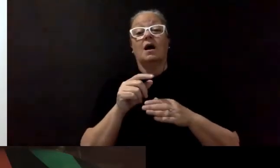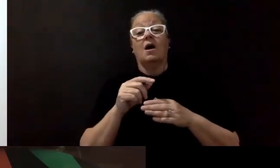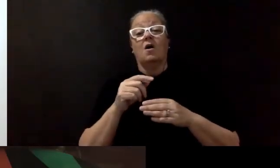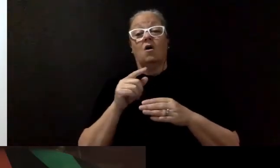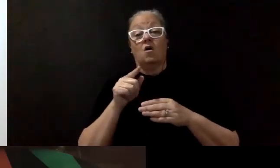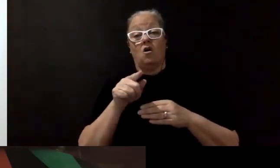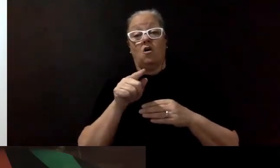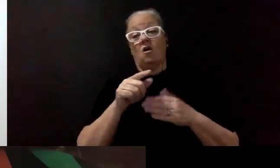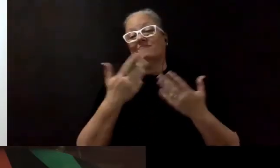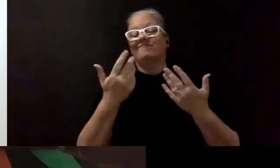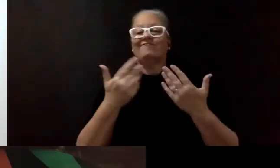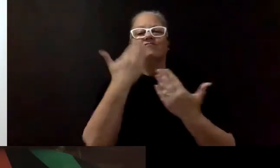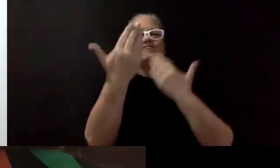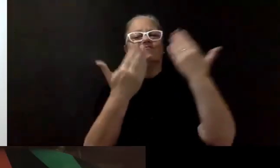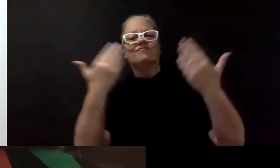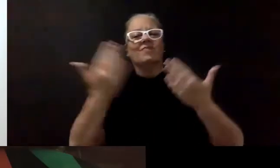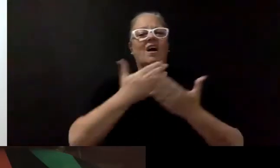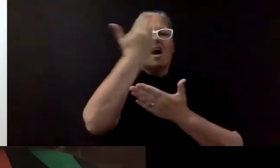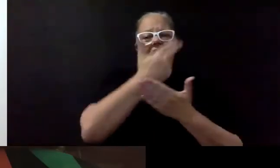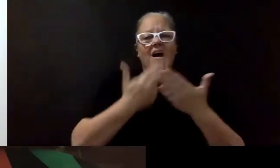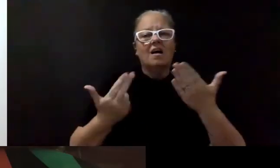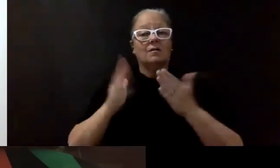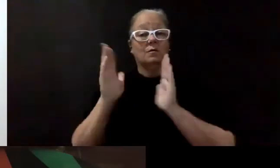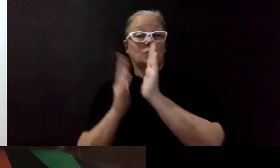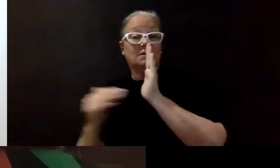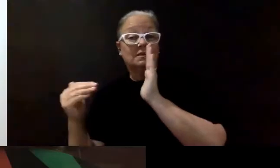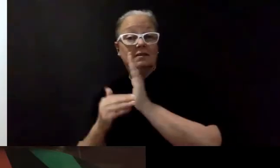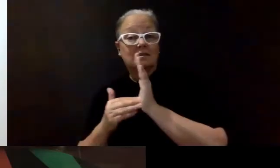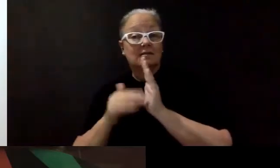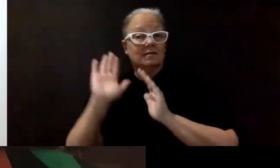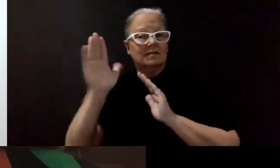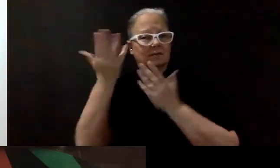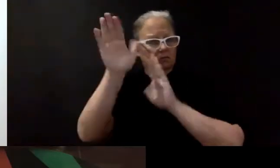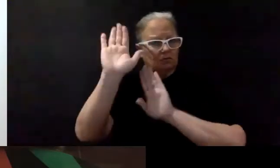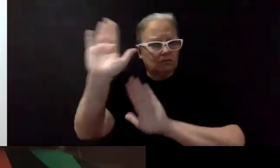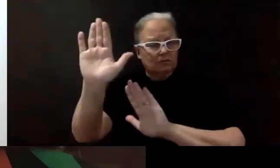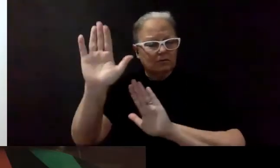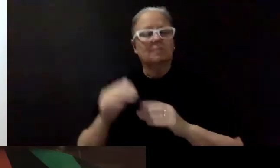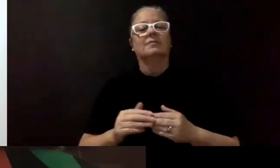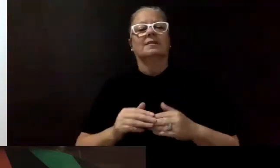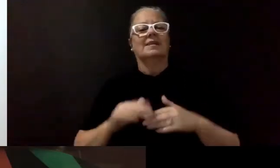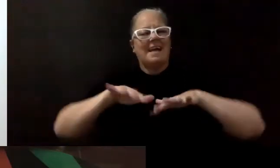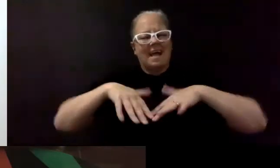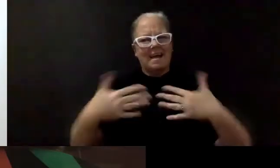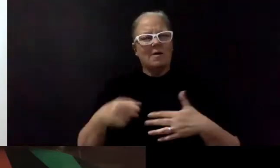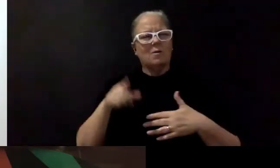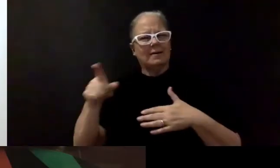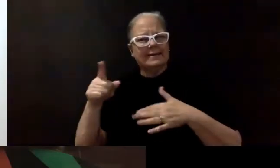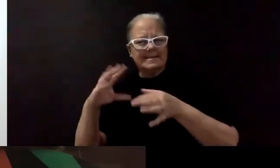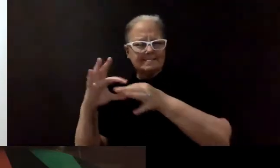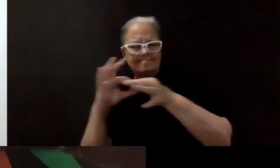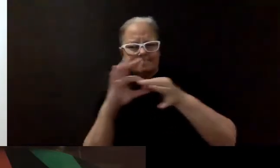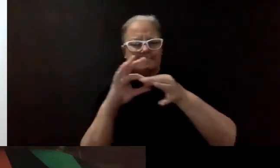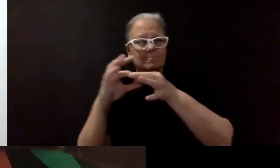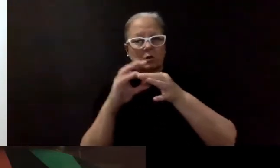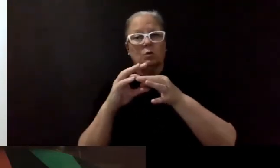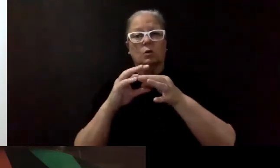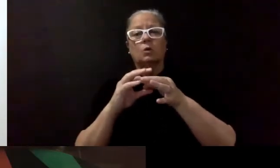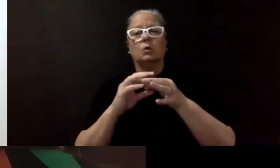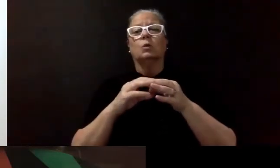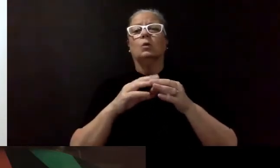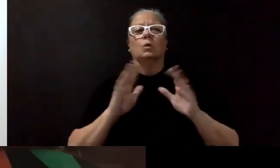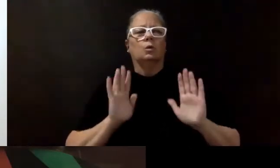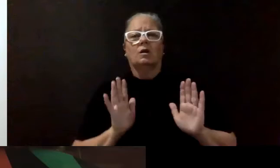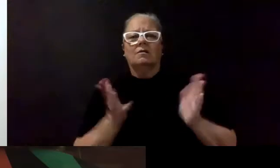next generation of creative New Zealanders and how they connect young creatives with opportunities